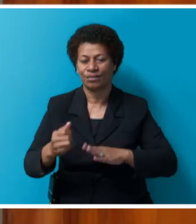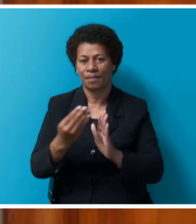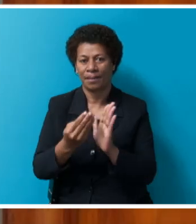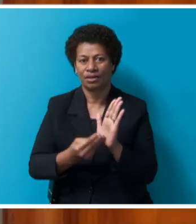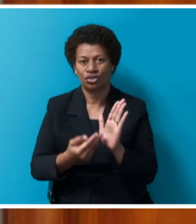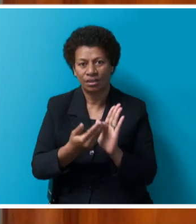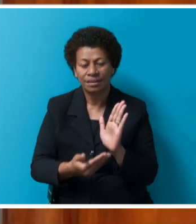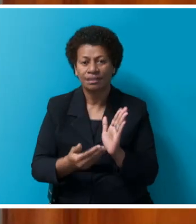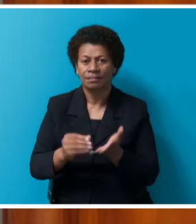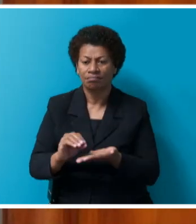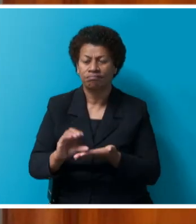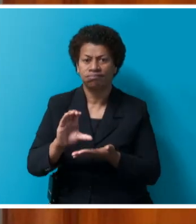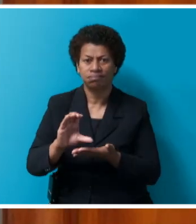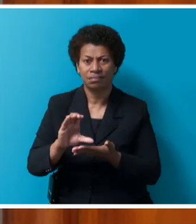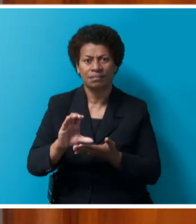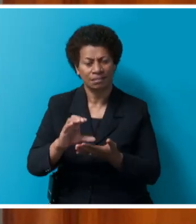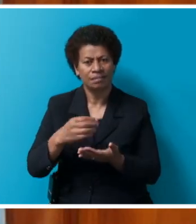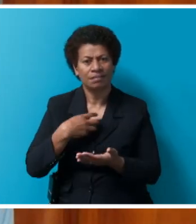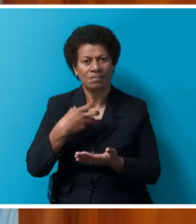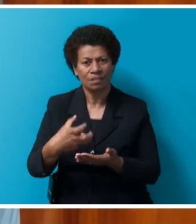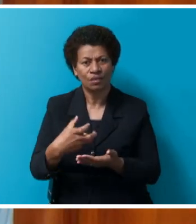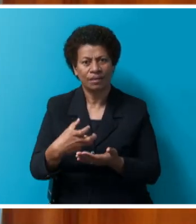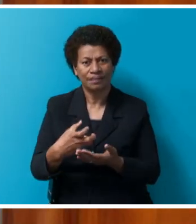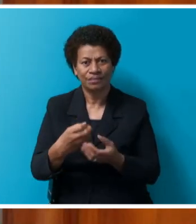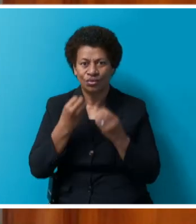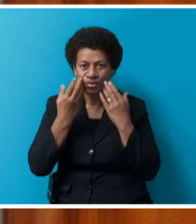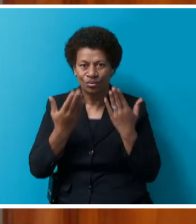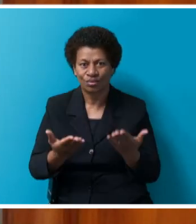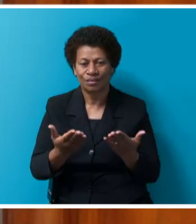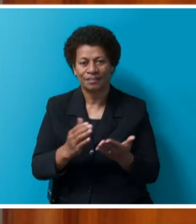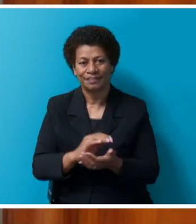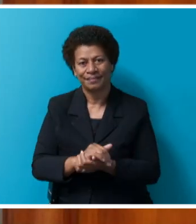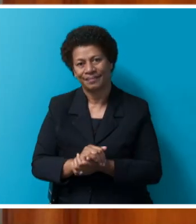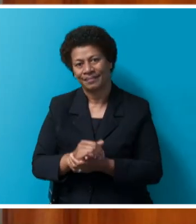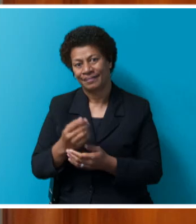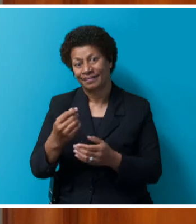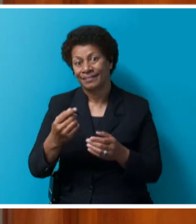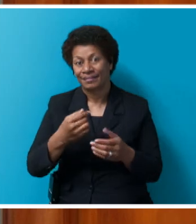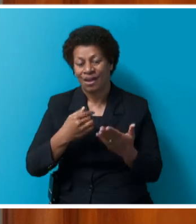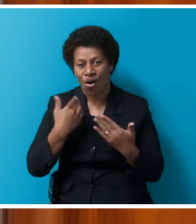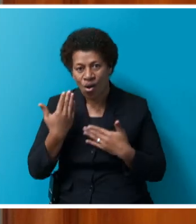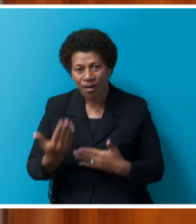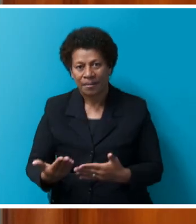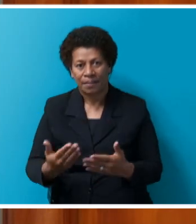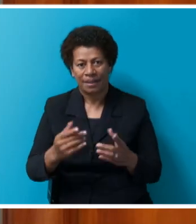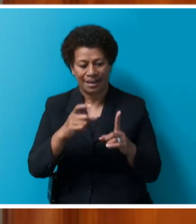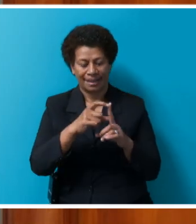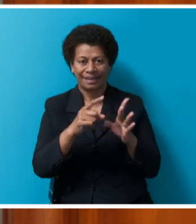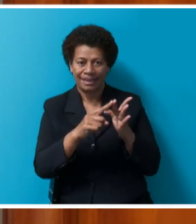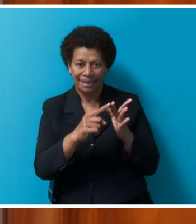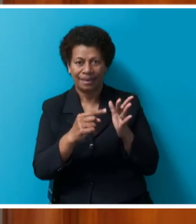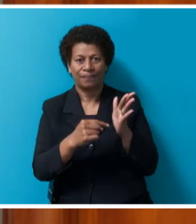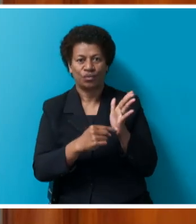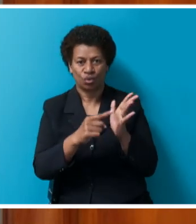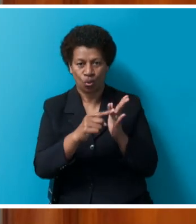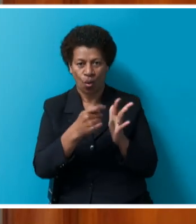increases across ministries as clearly articulated by Honorable Nditoka. A special mention of the critical fortification of